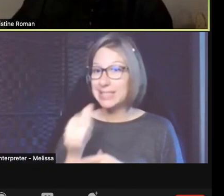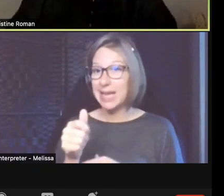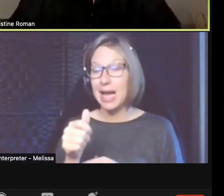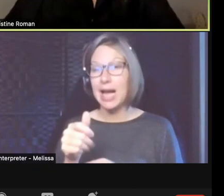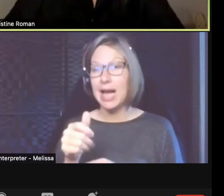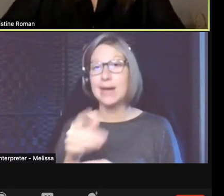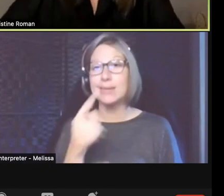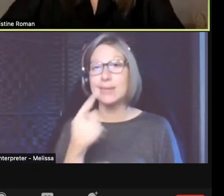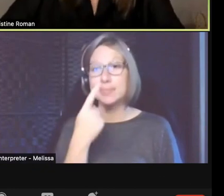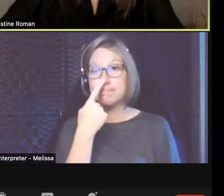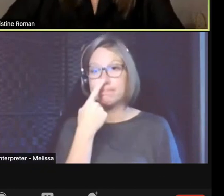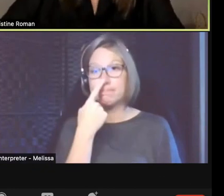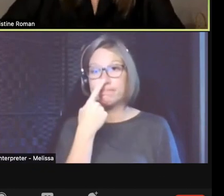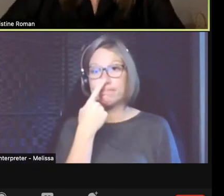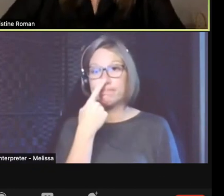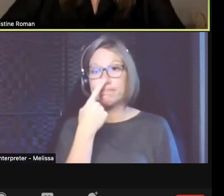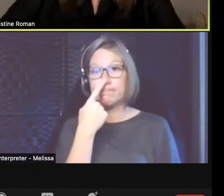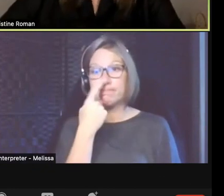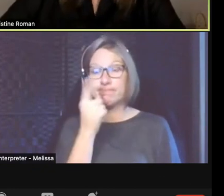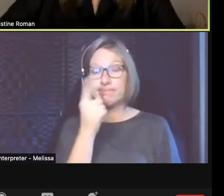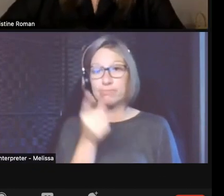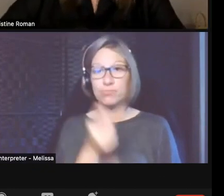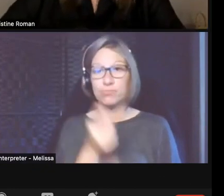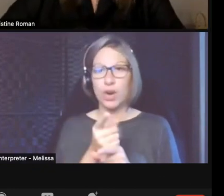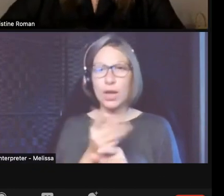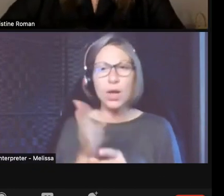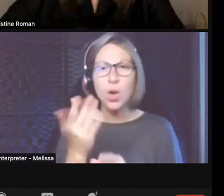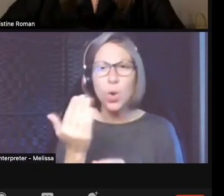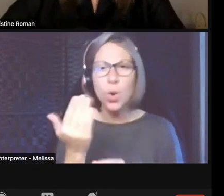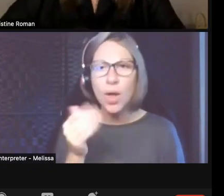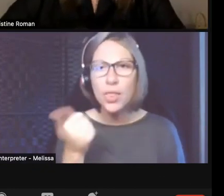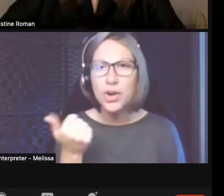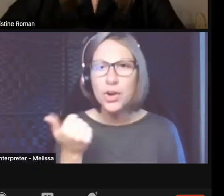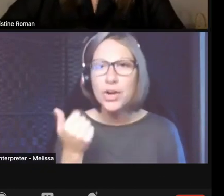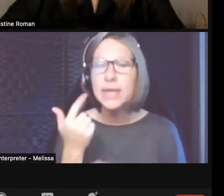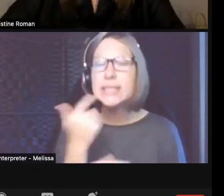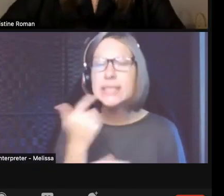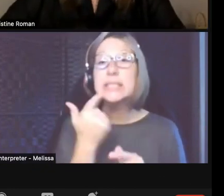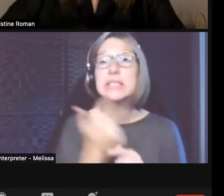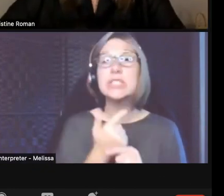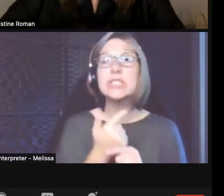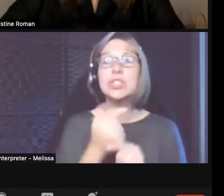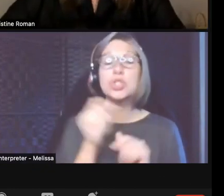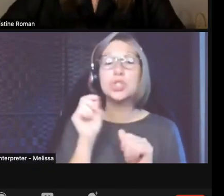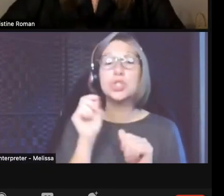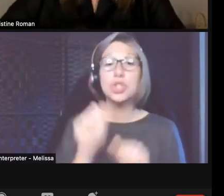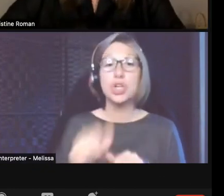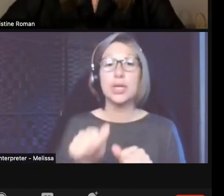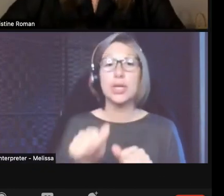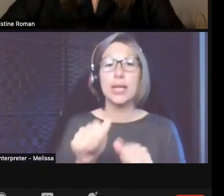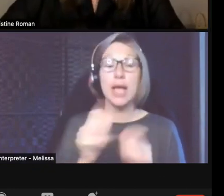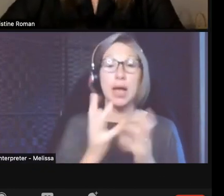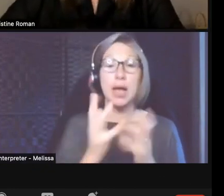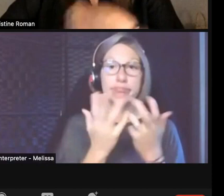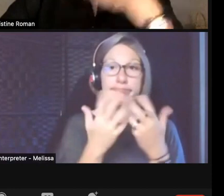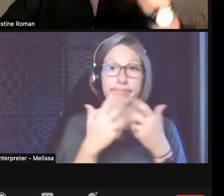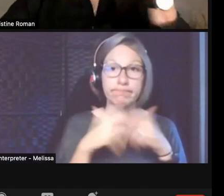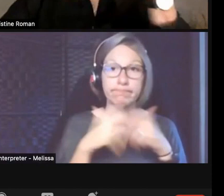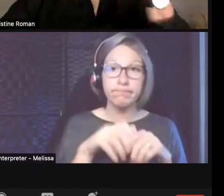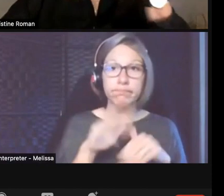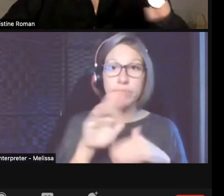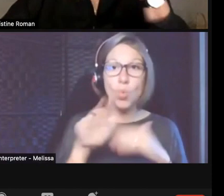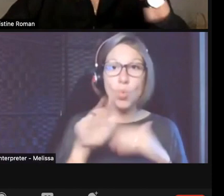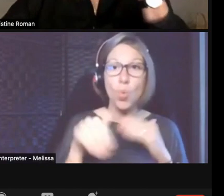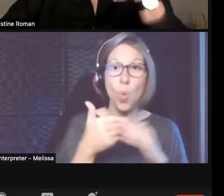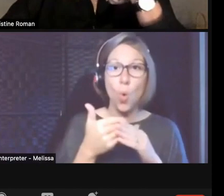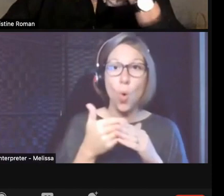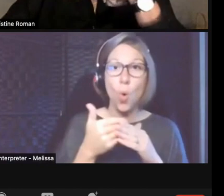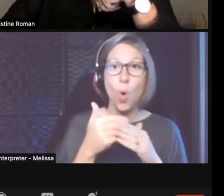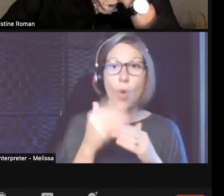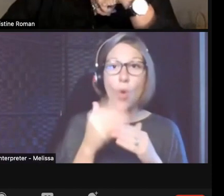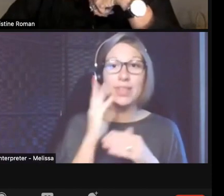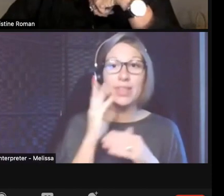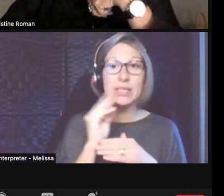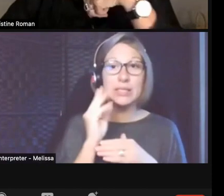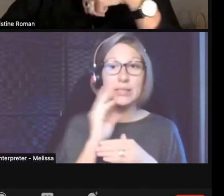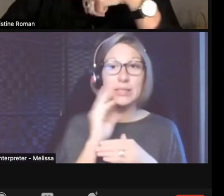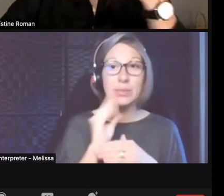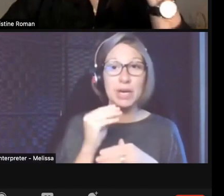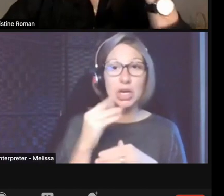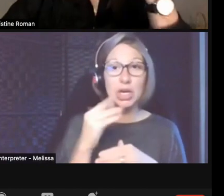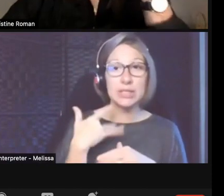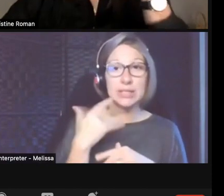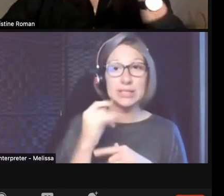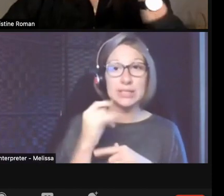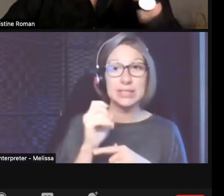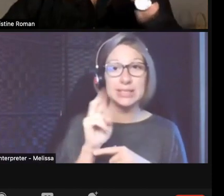Yeah. Go ahead. His sister can what? Can successfully integrate all the sensory experiences at once and is able to then